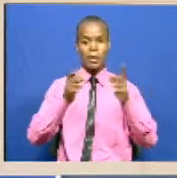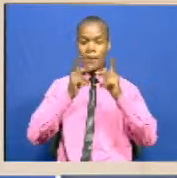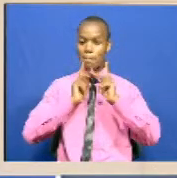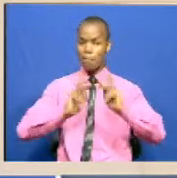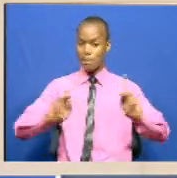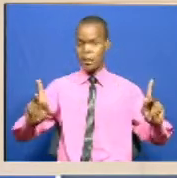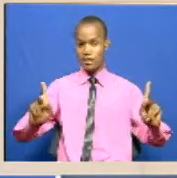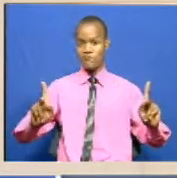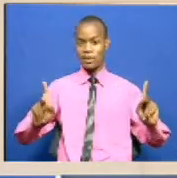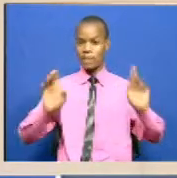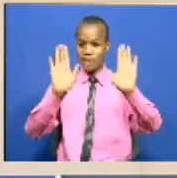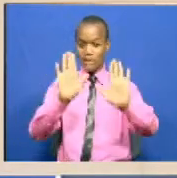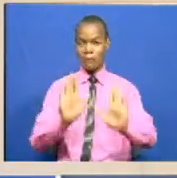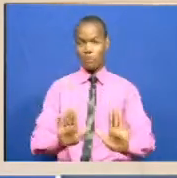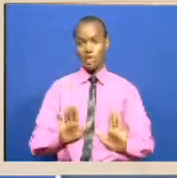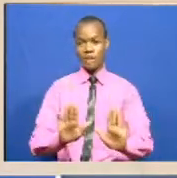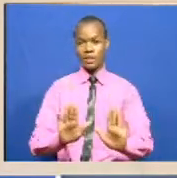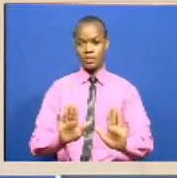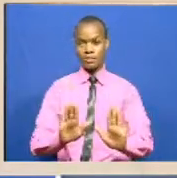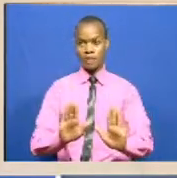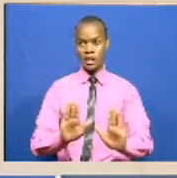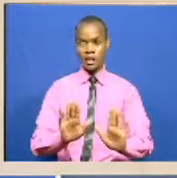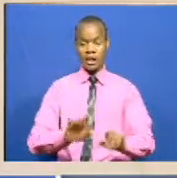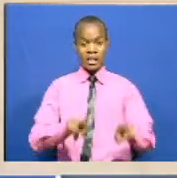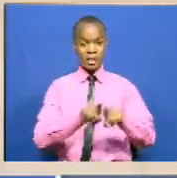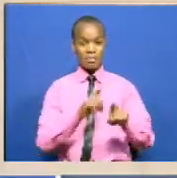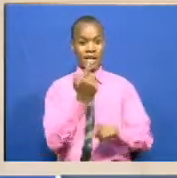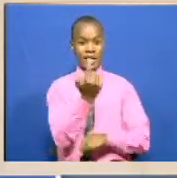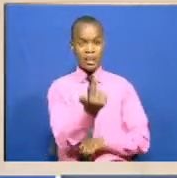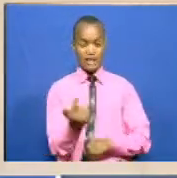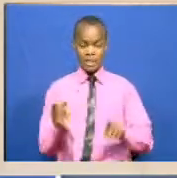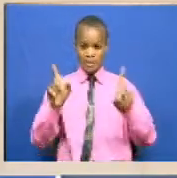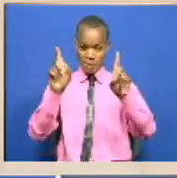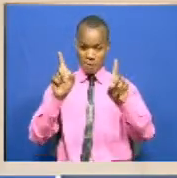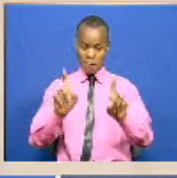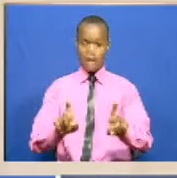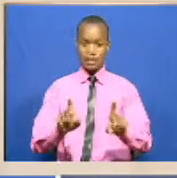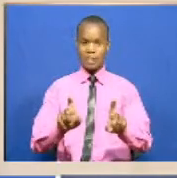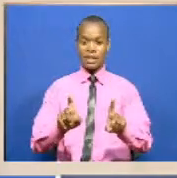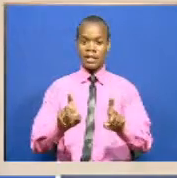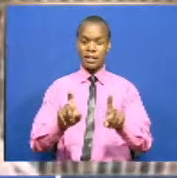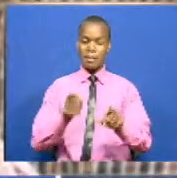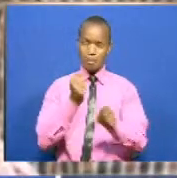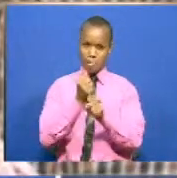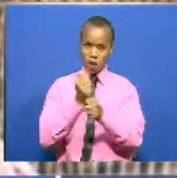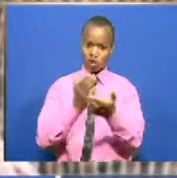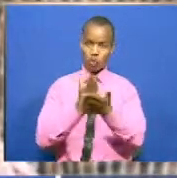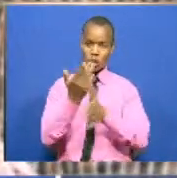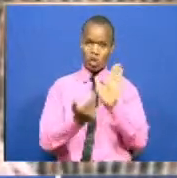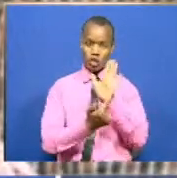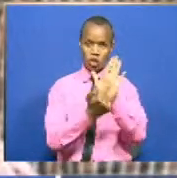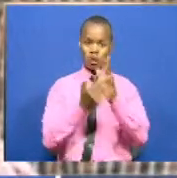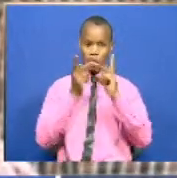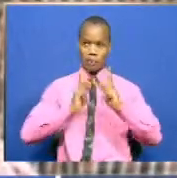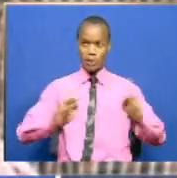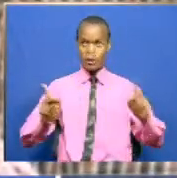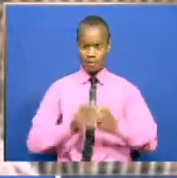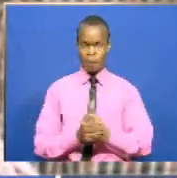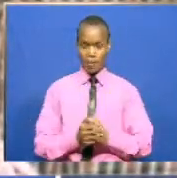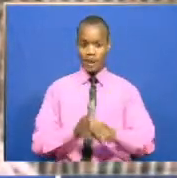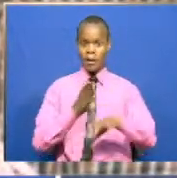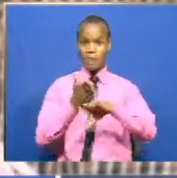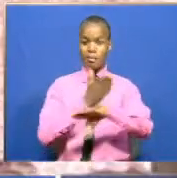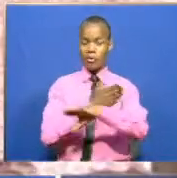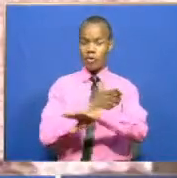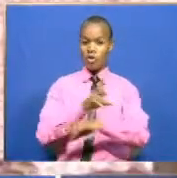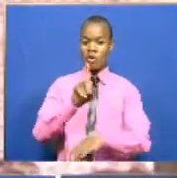amani ni muhimu sana na kila mtu ni lazima achangie katika mambo ya amani. Former Dagoretti South MP Dennis